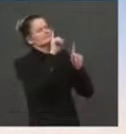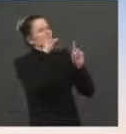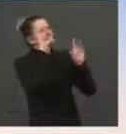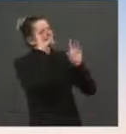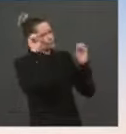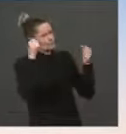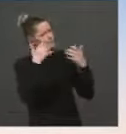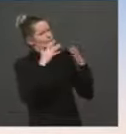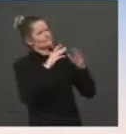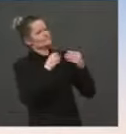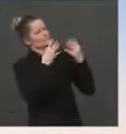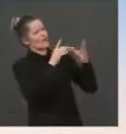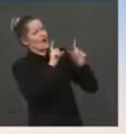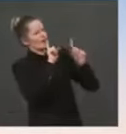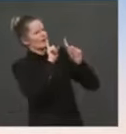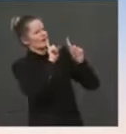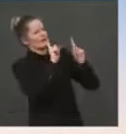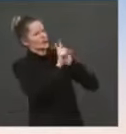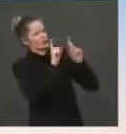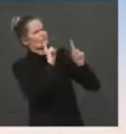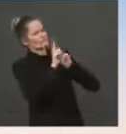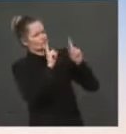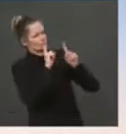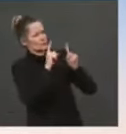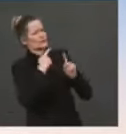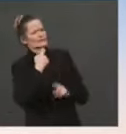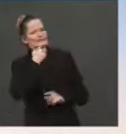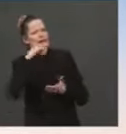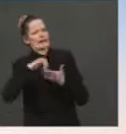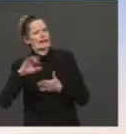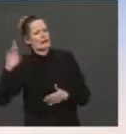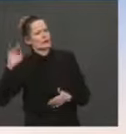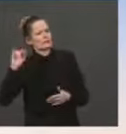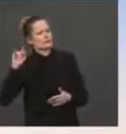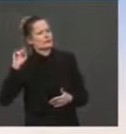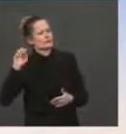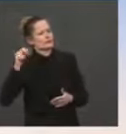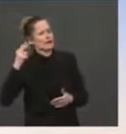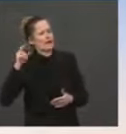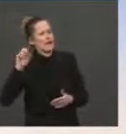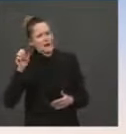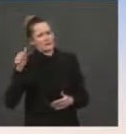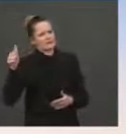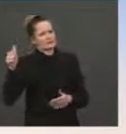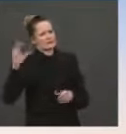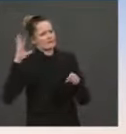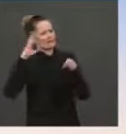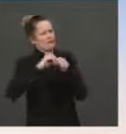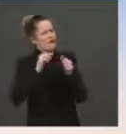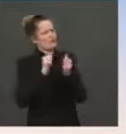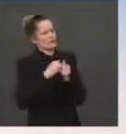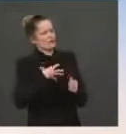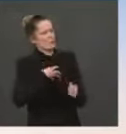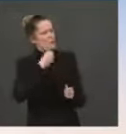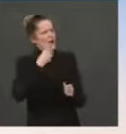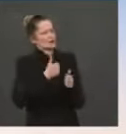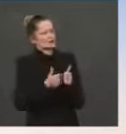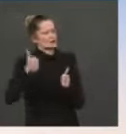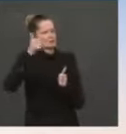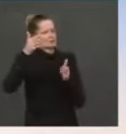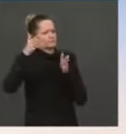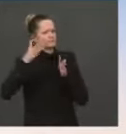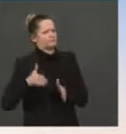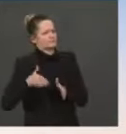militia coming out of Illinois. Have you ever heard this president referring to Trump say one negative thing about white supremacists? These are all things, none of this